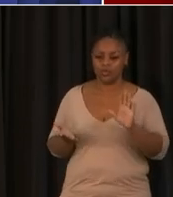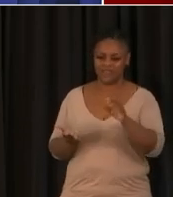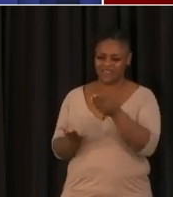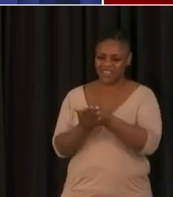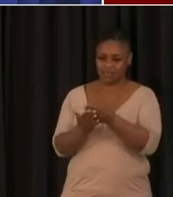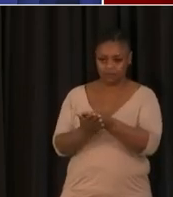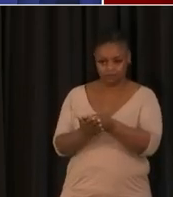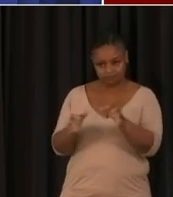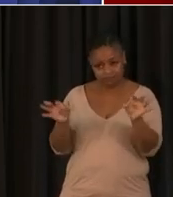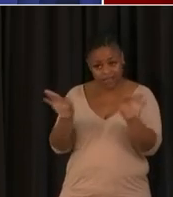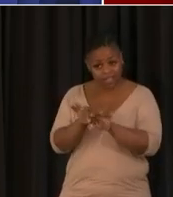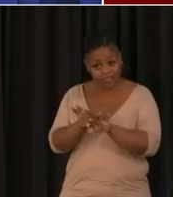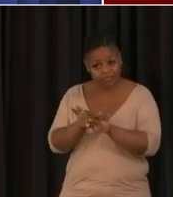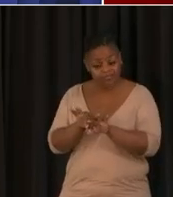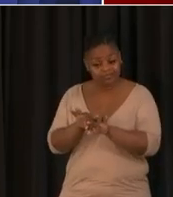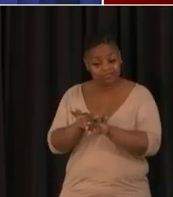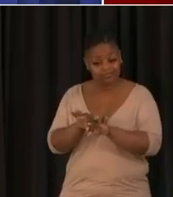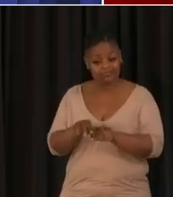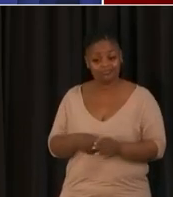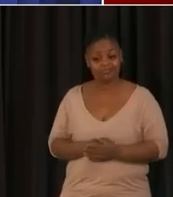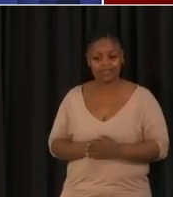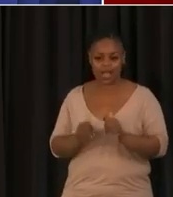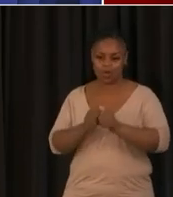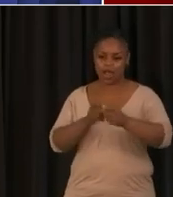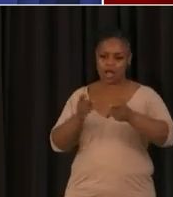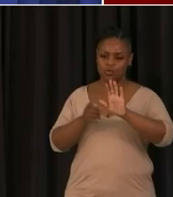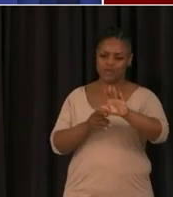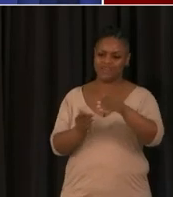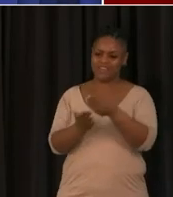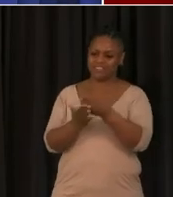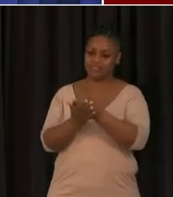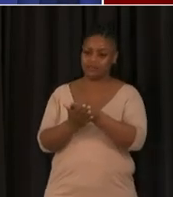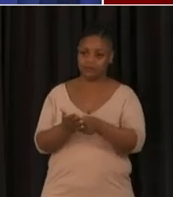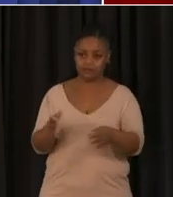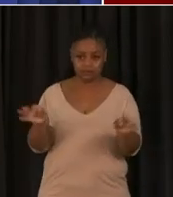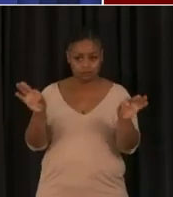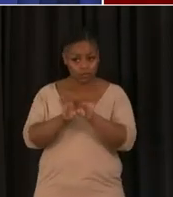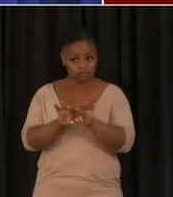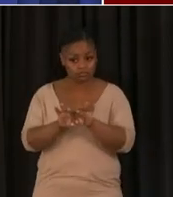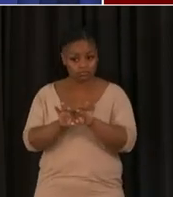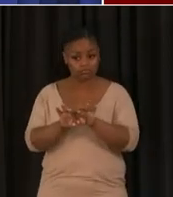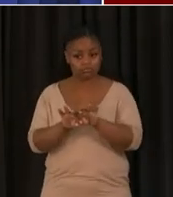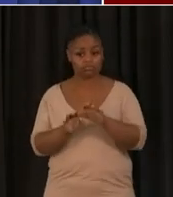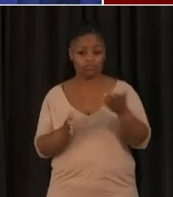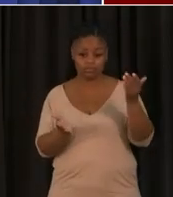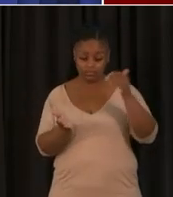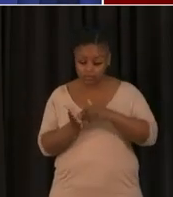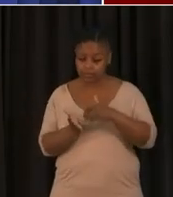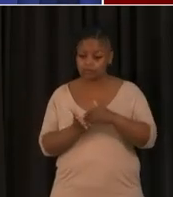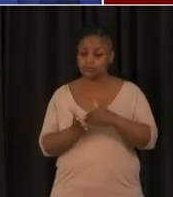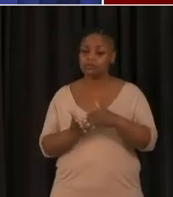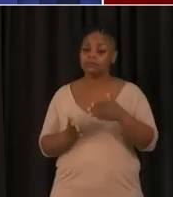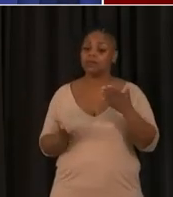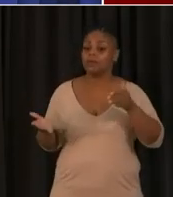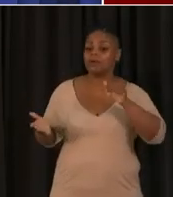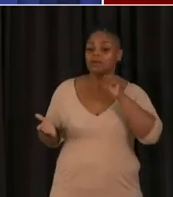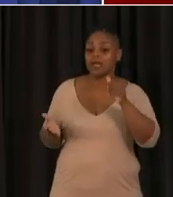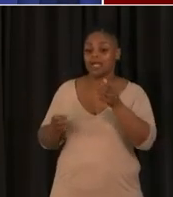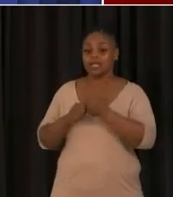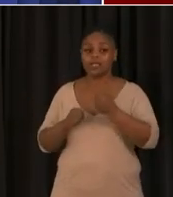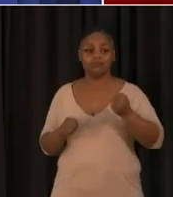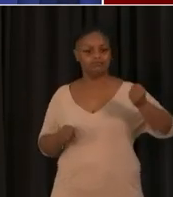where we will provide direct financial assistance. I just want to make sure that's clear. So no cash and no loans. However,